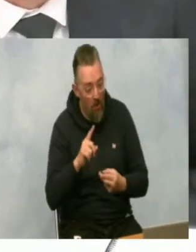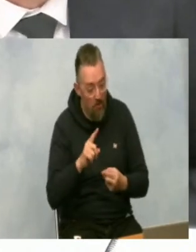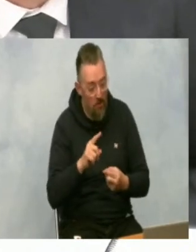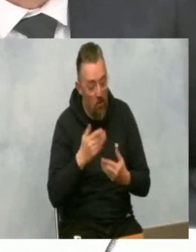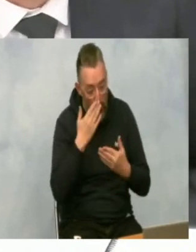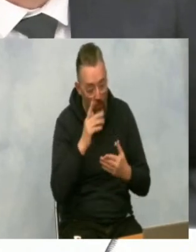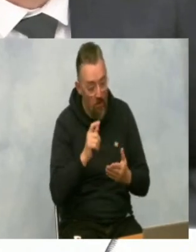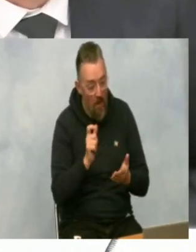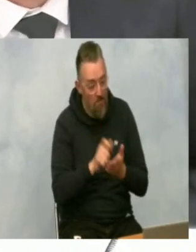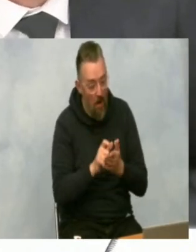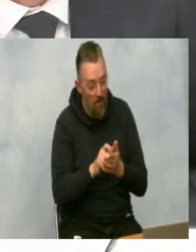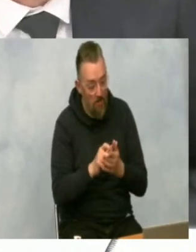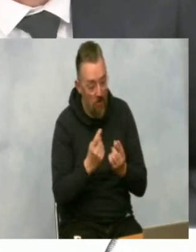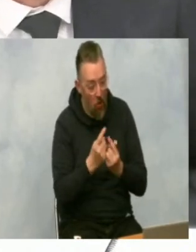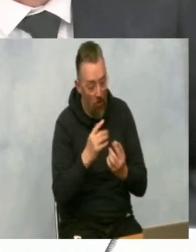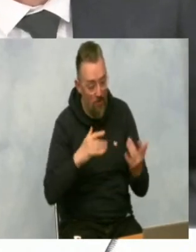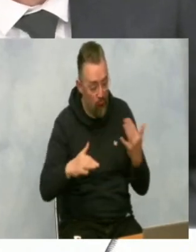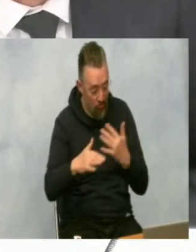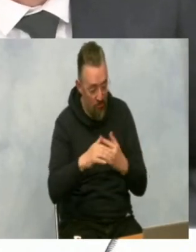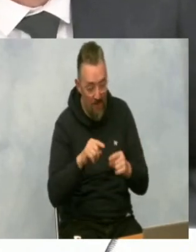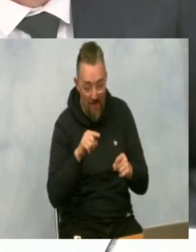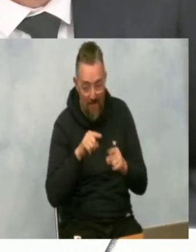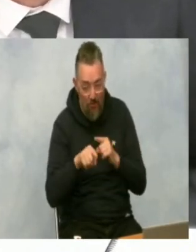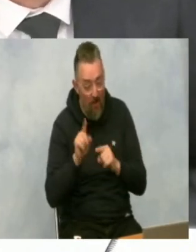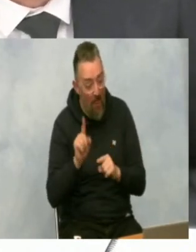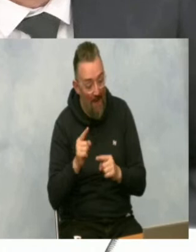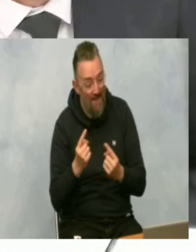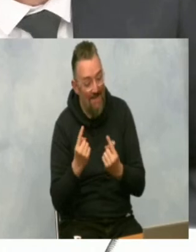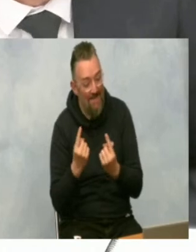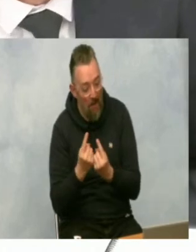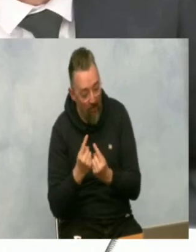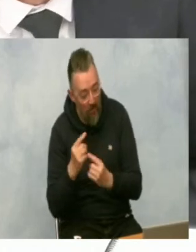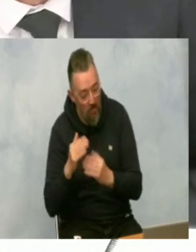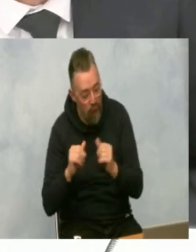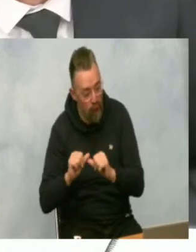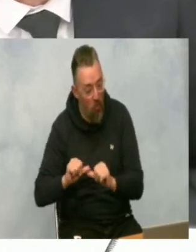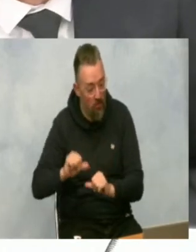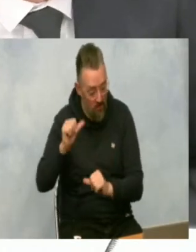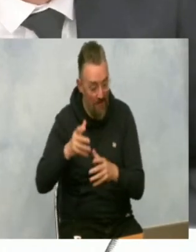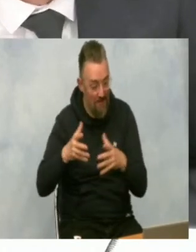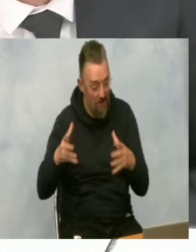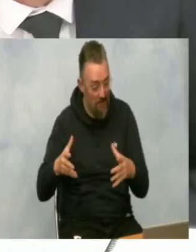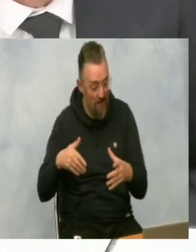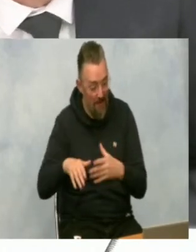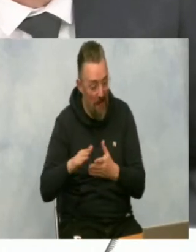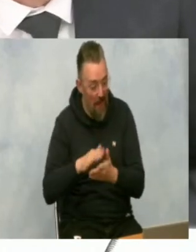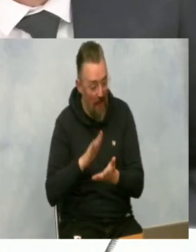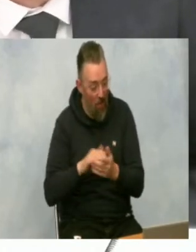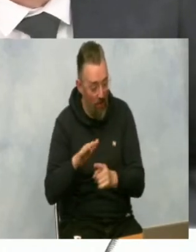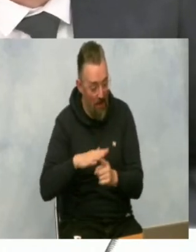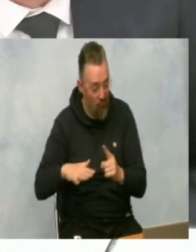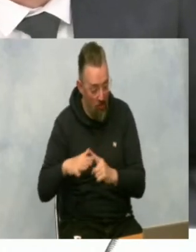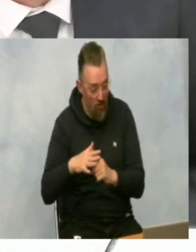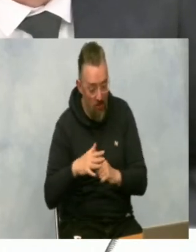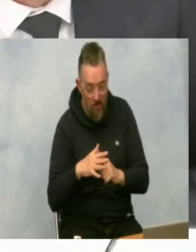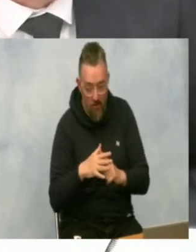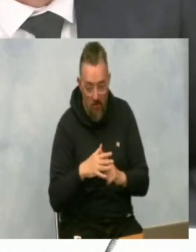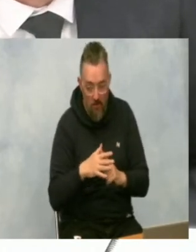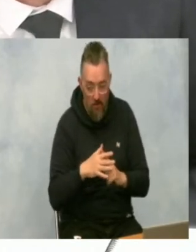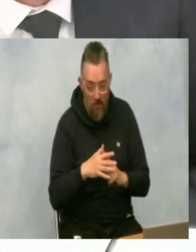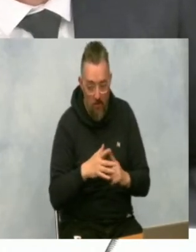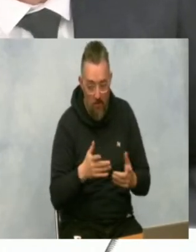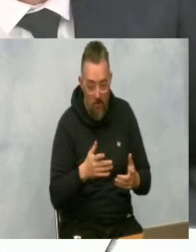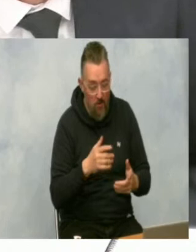of market conditions, and particularly for that type of property and size of property in the Hamilton area. There isn't a